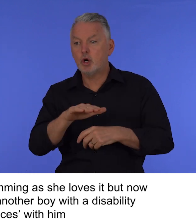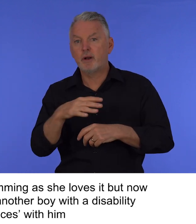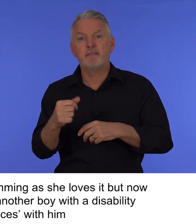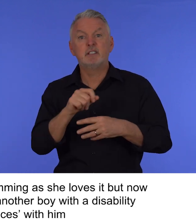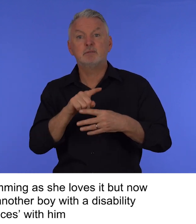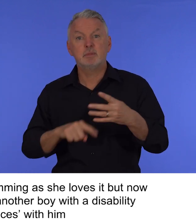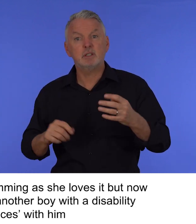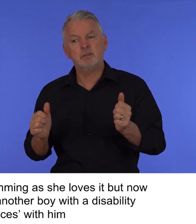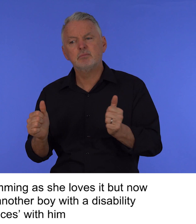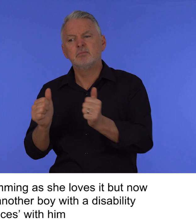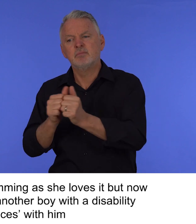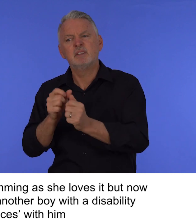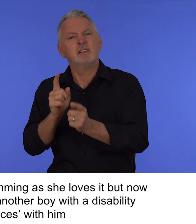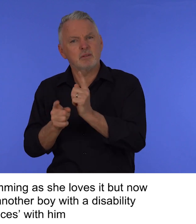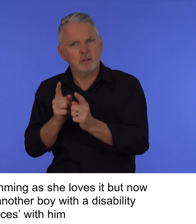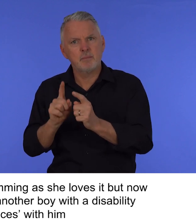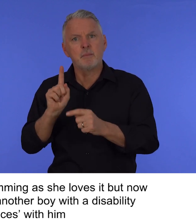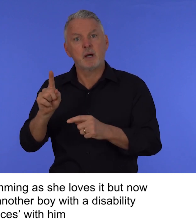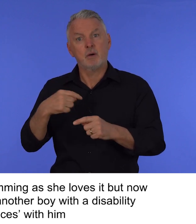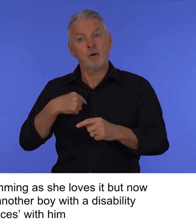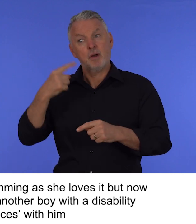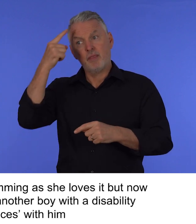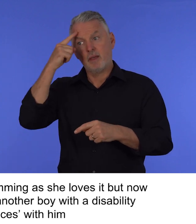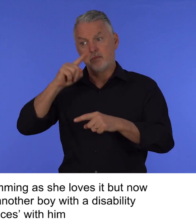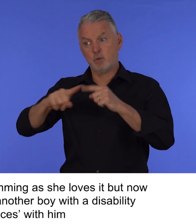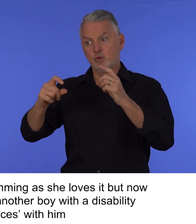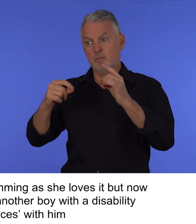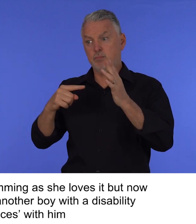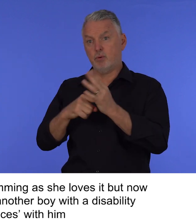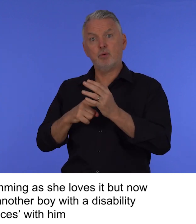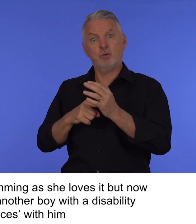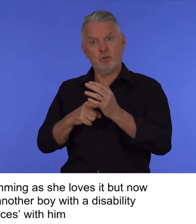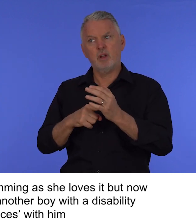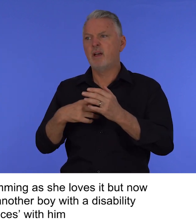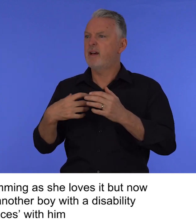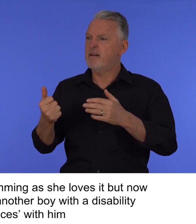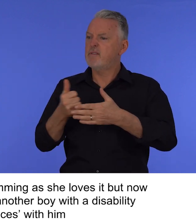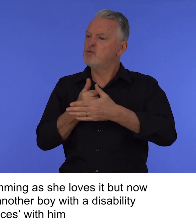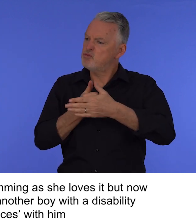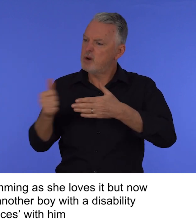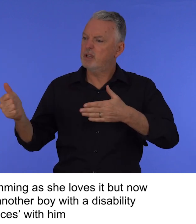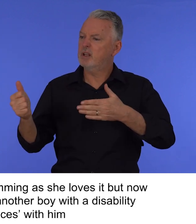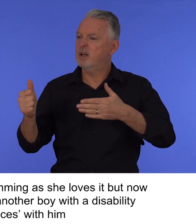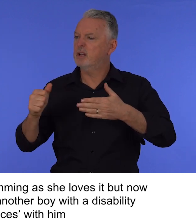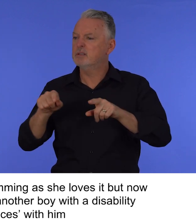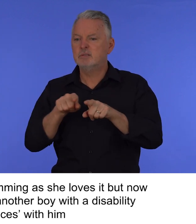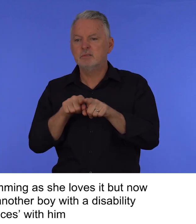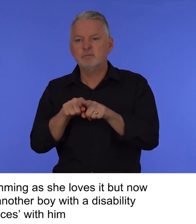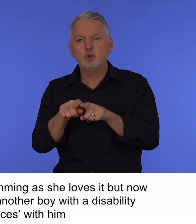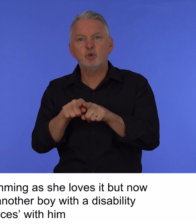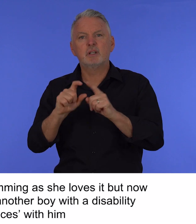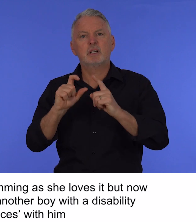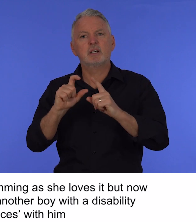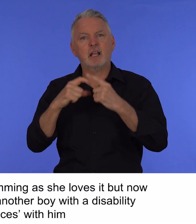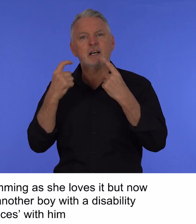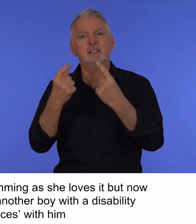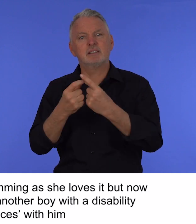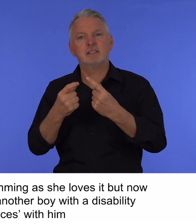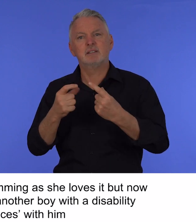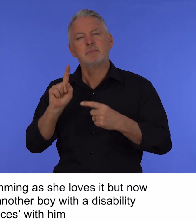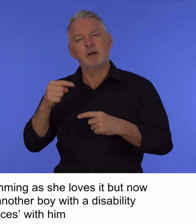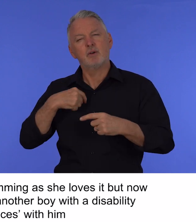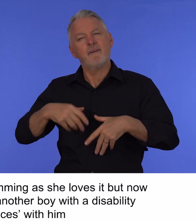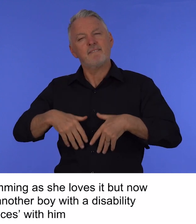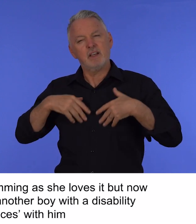finds now we pair her with another child with a disability. So I guess my overall end goal would be for her to be, in a